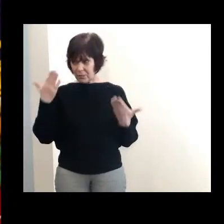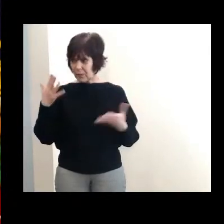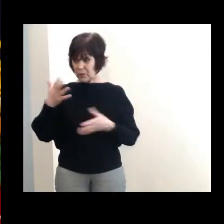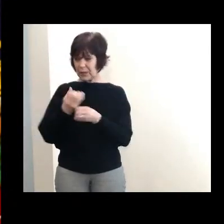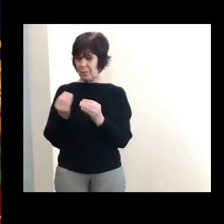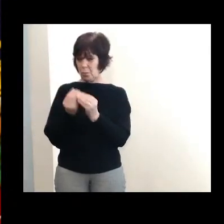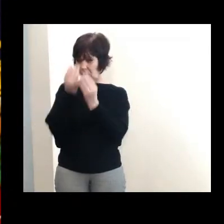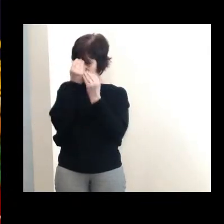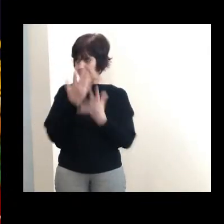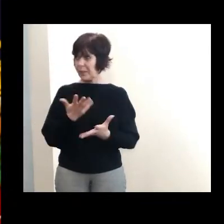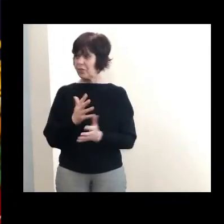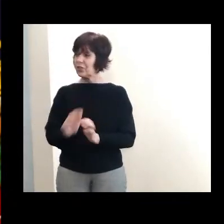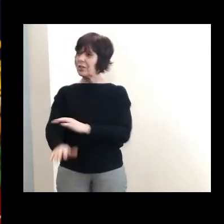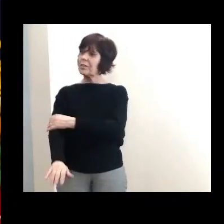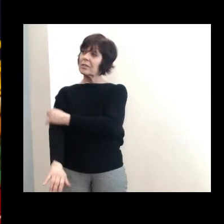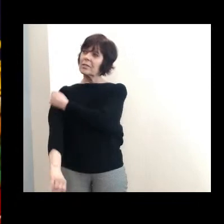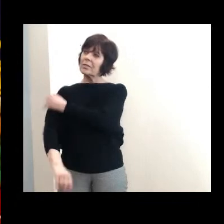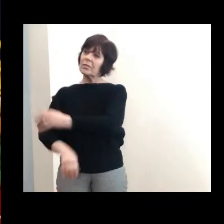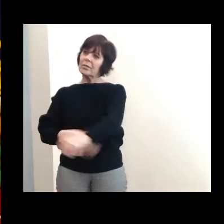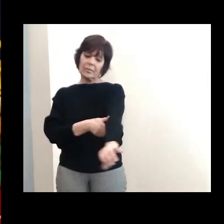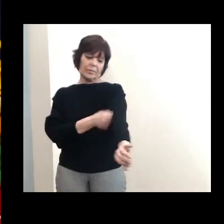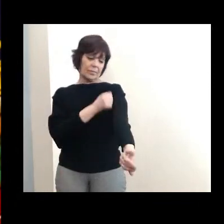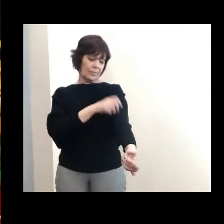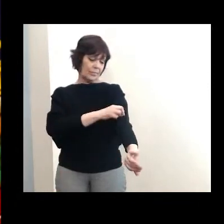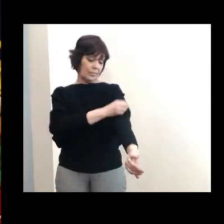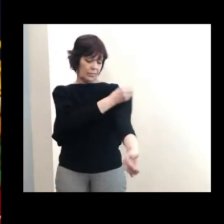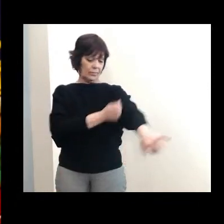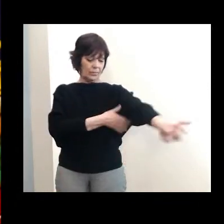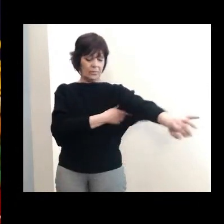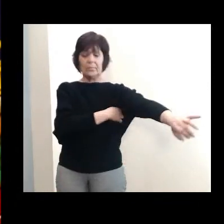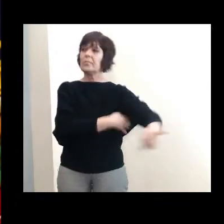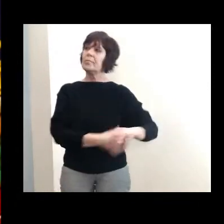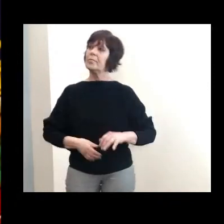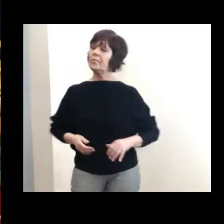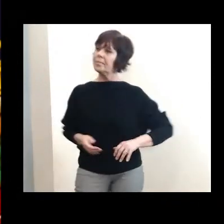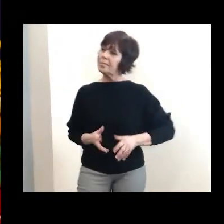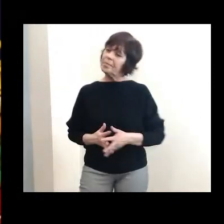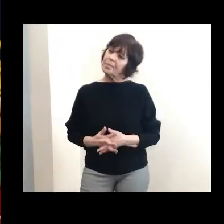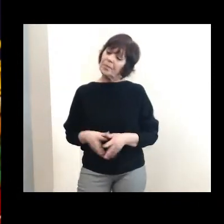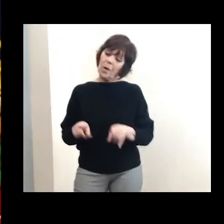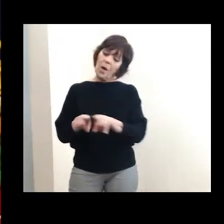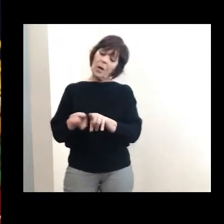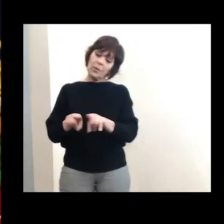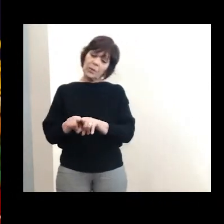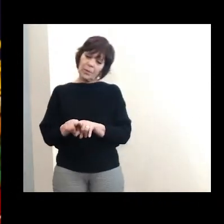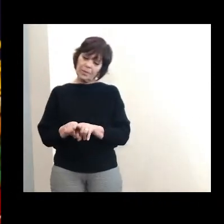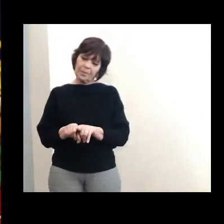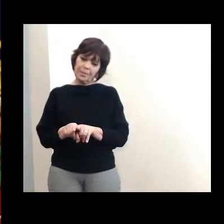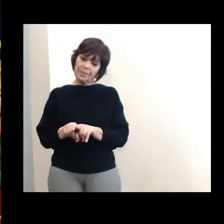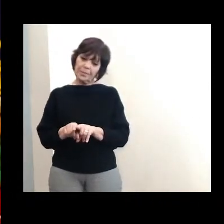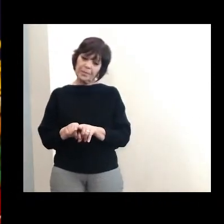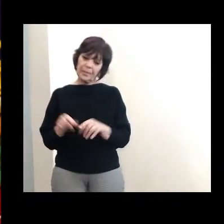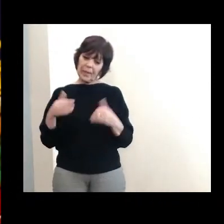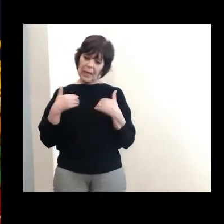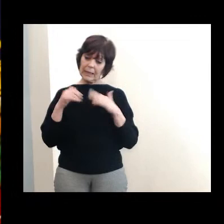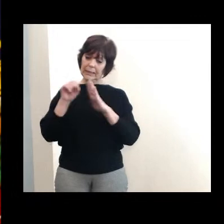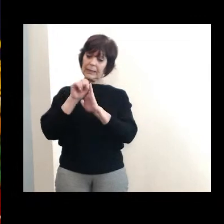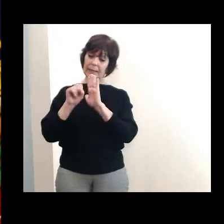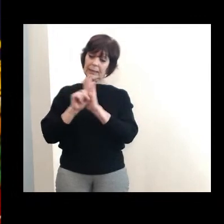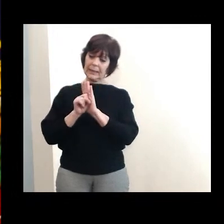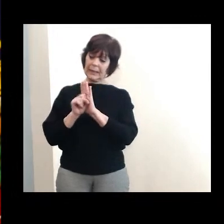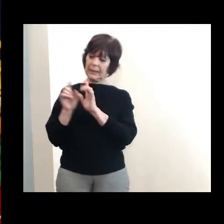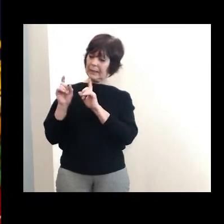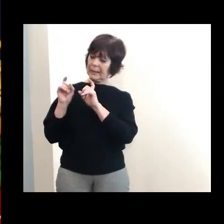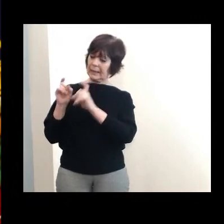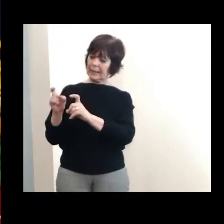more information from the state or federal government that's more specific than that. Also, has the state given